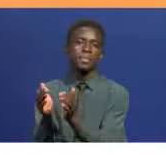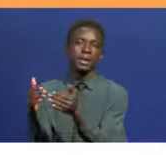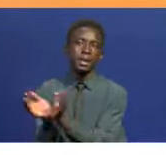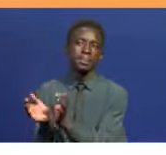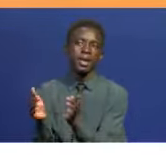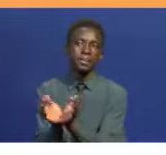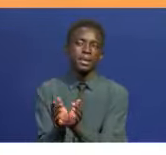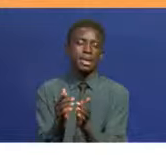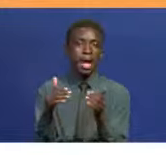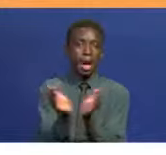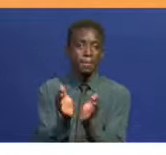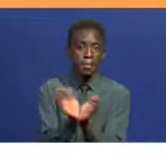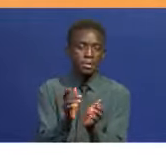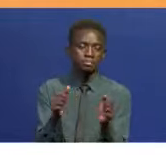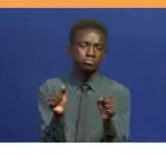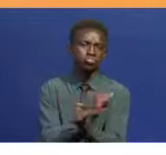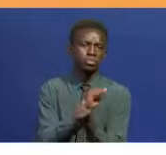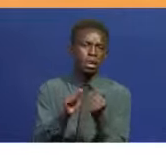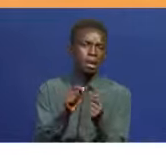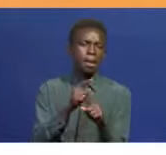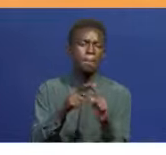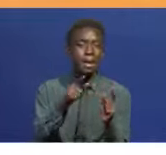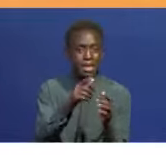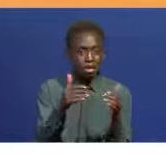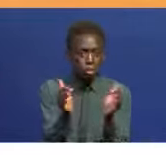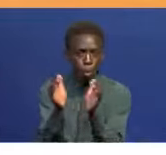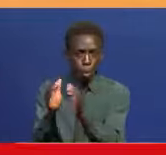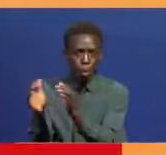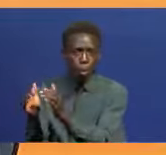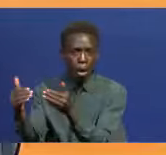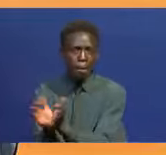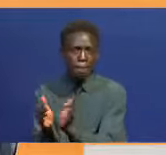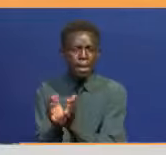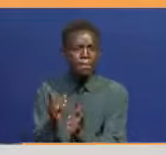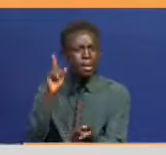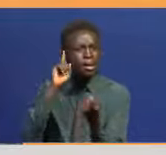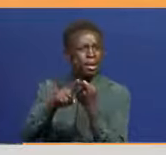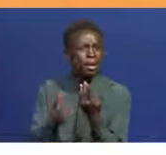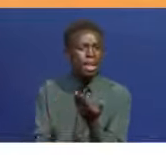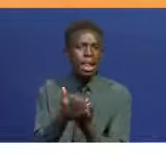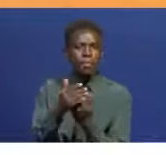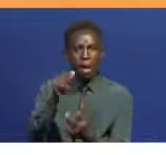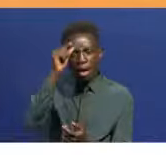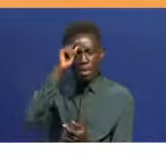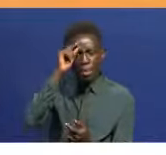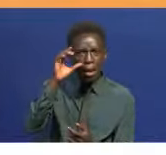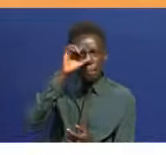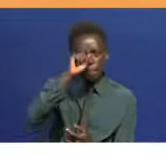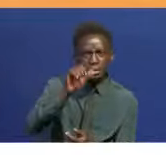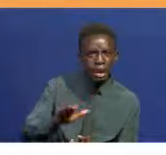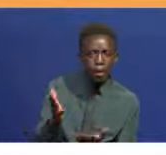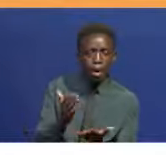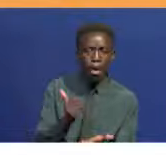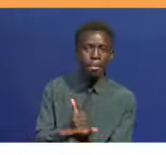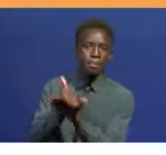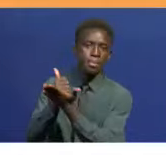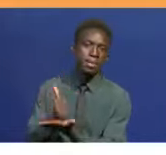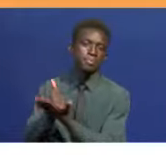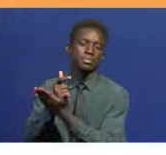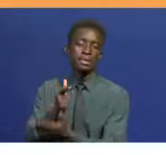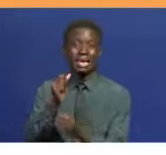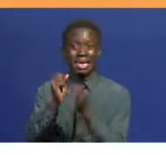fill that void that has been created by the government. If the government was, if the security apparatus of the government were functioning and providing